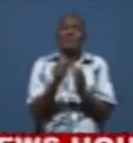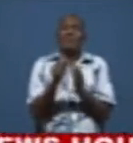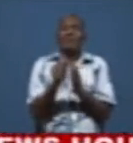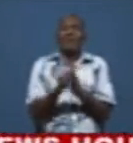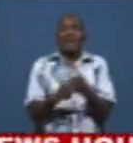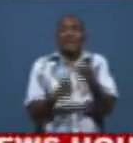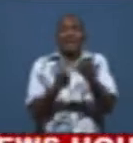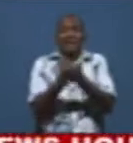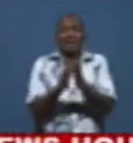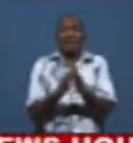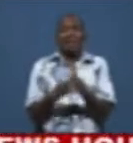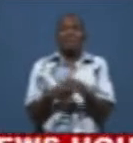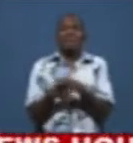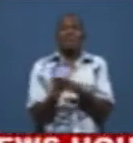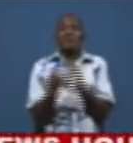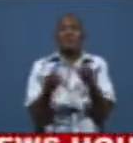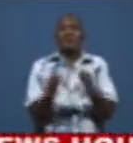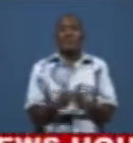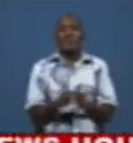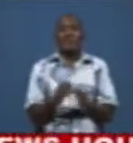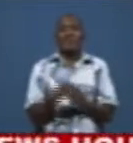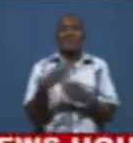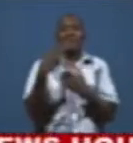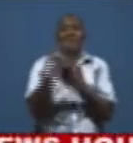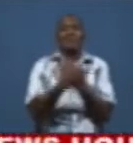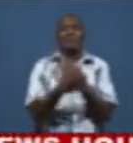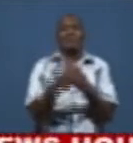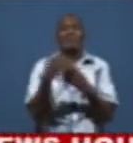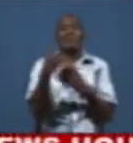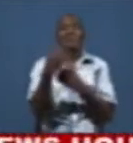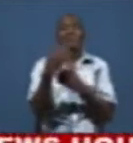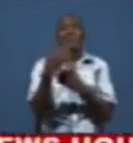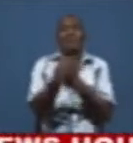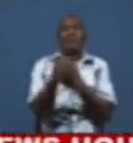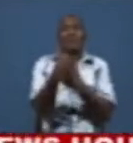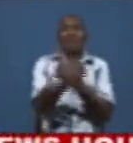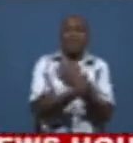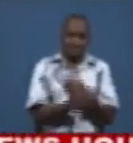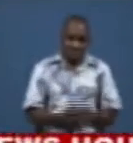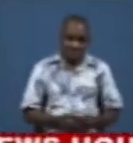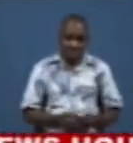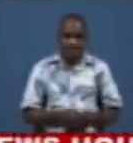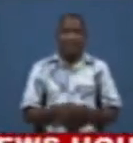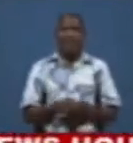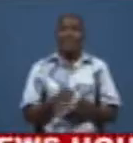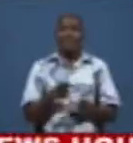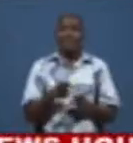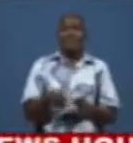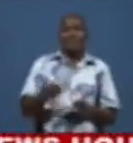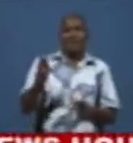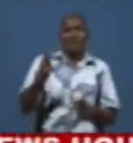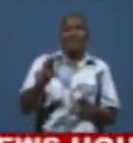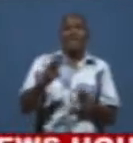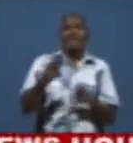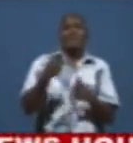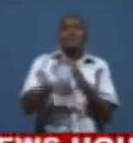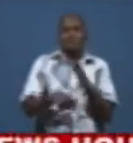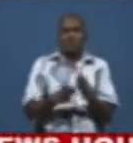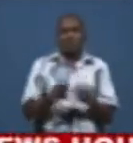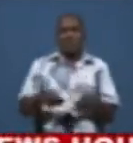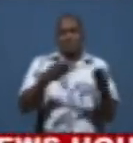large-scale backhanders to officials in foreign countries to land high-value